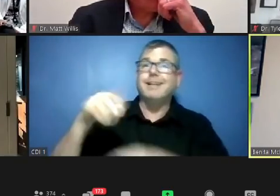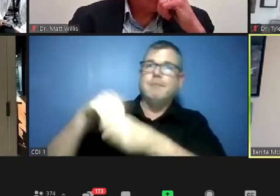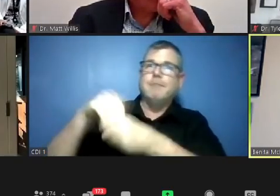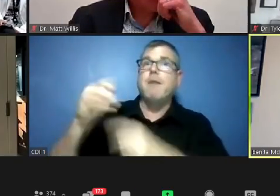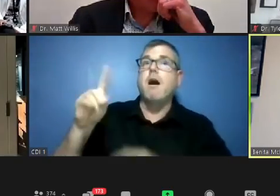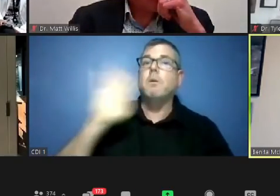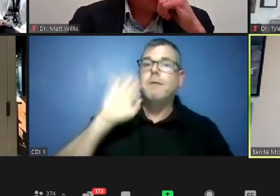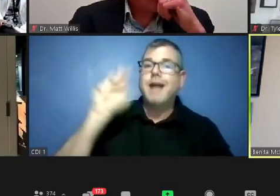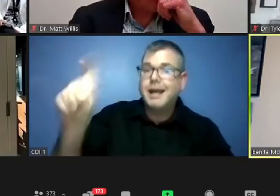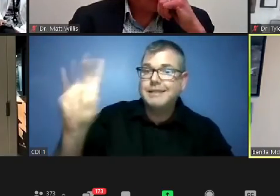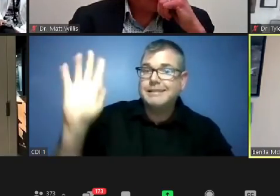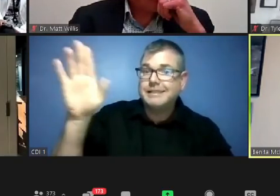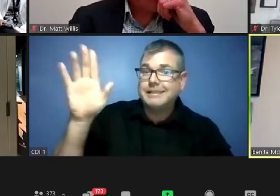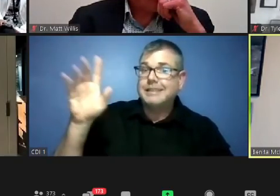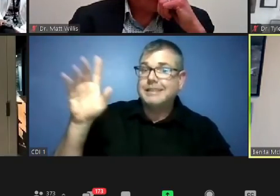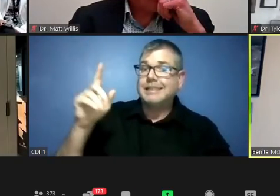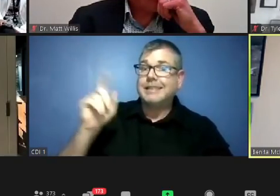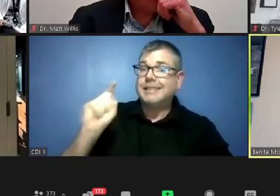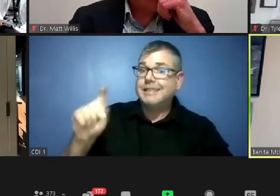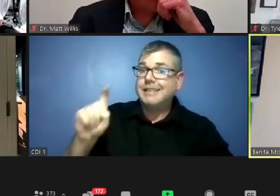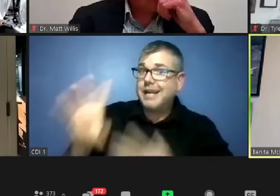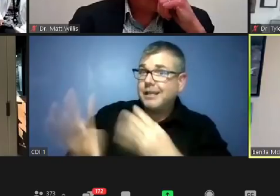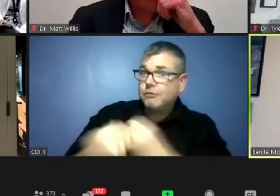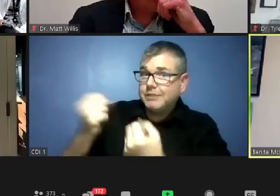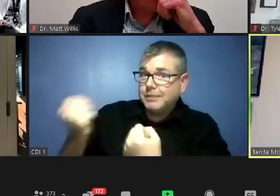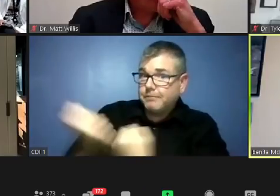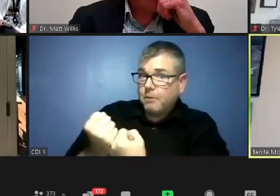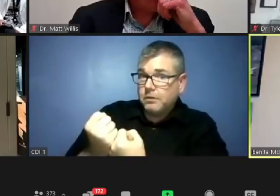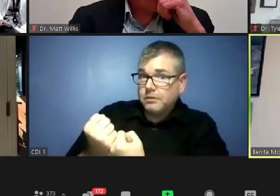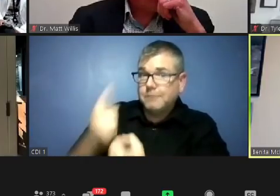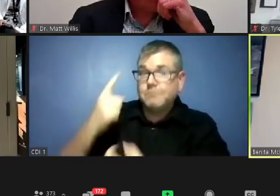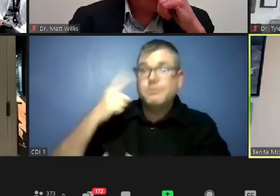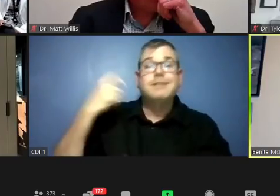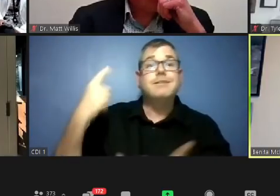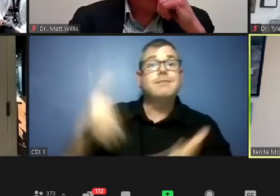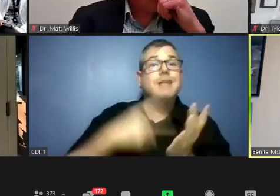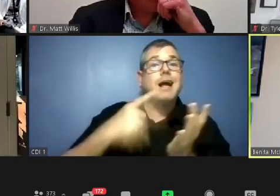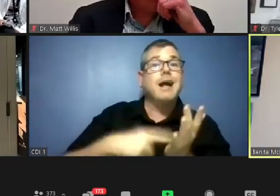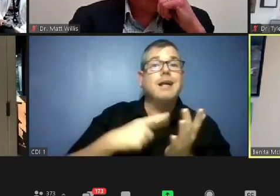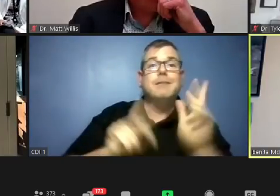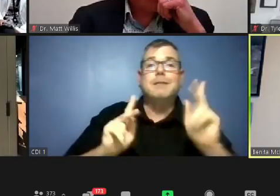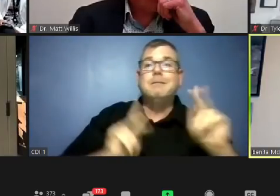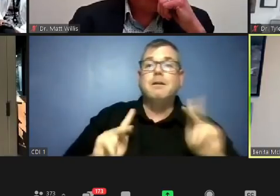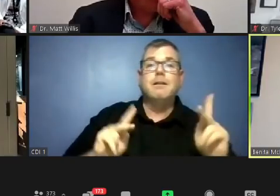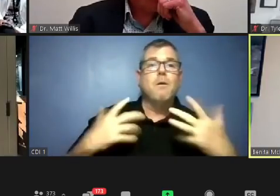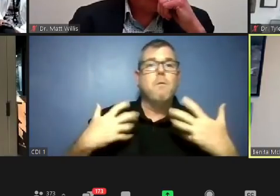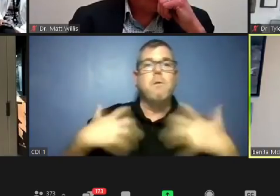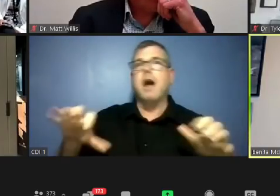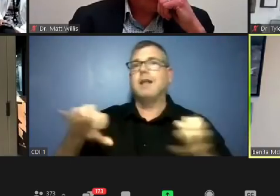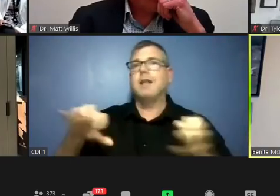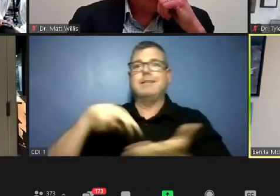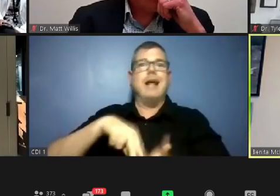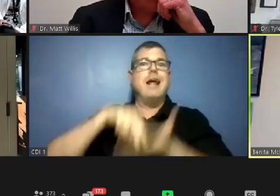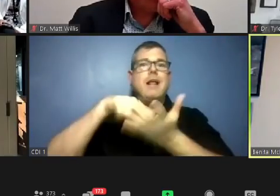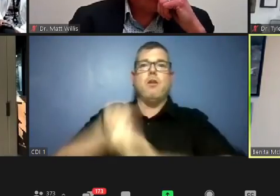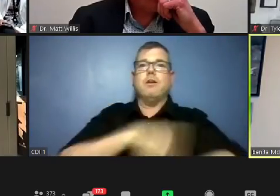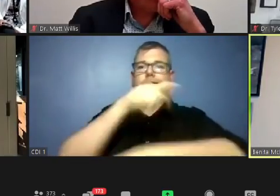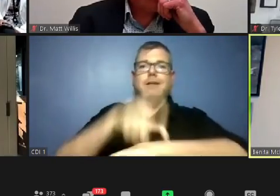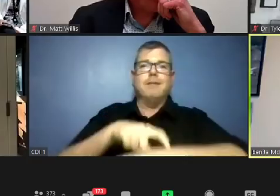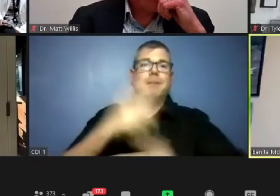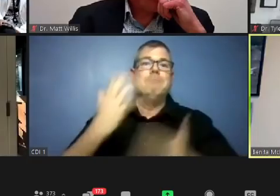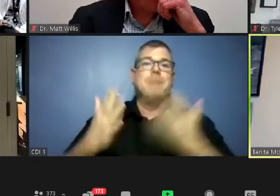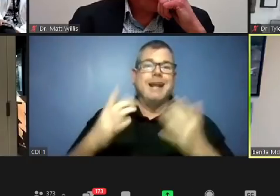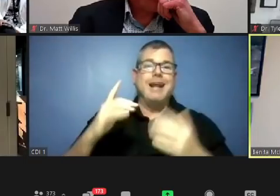support, because sometimes they do have to stand for long periods. And if they have to stand, that we do have